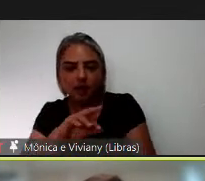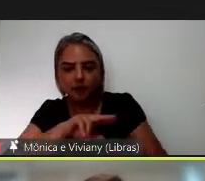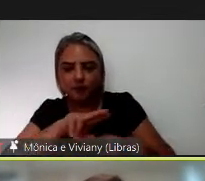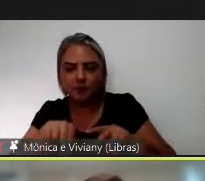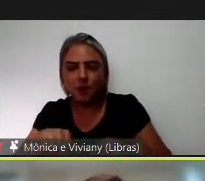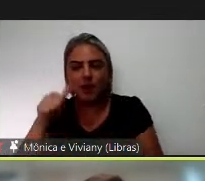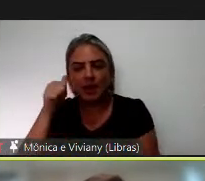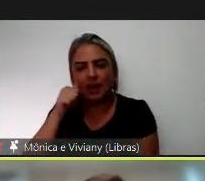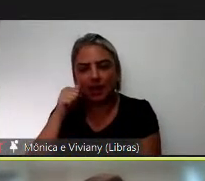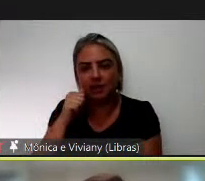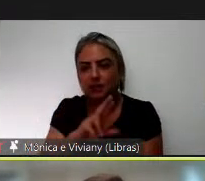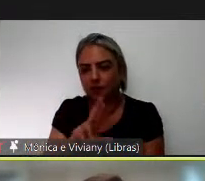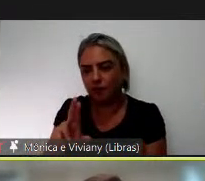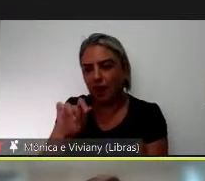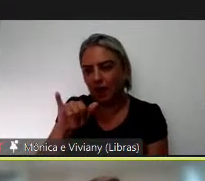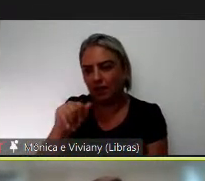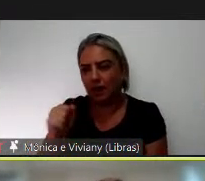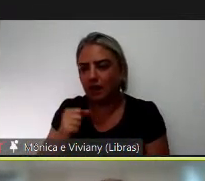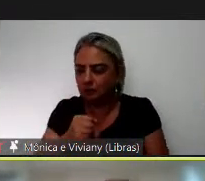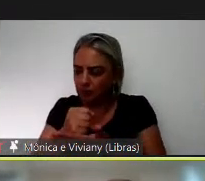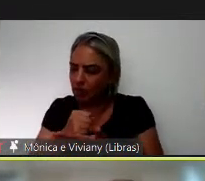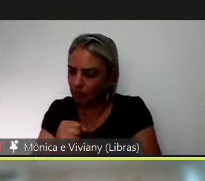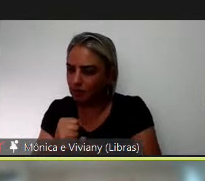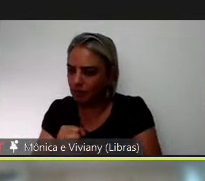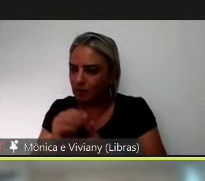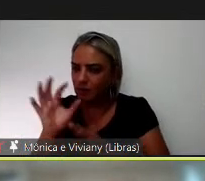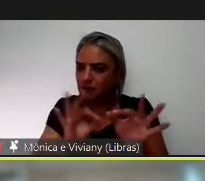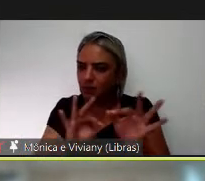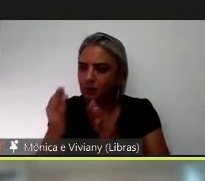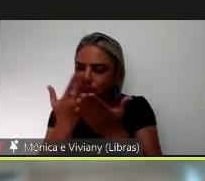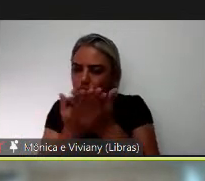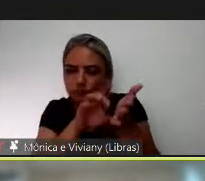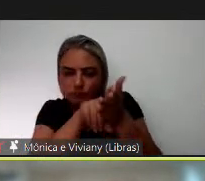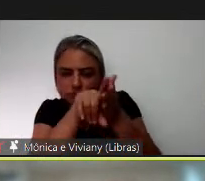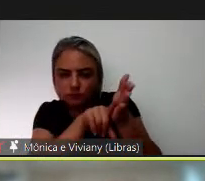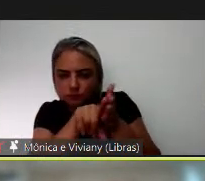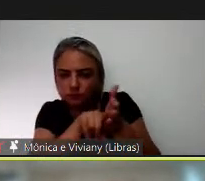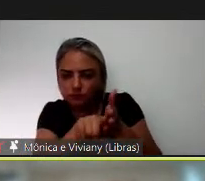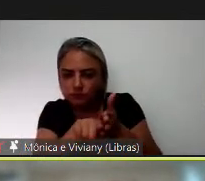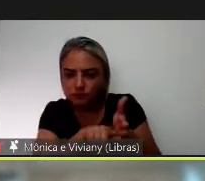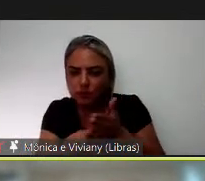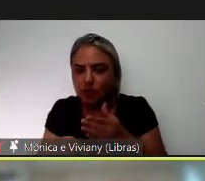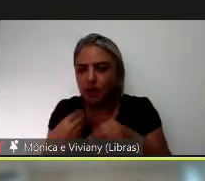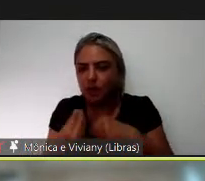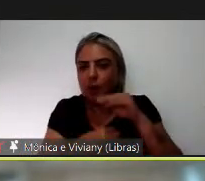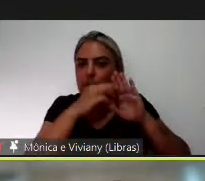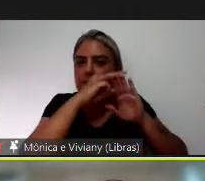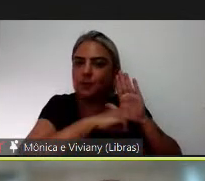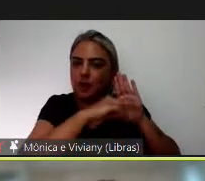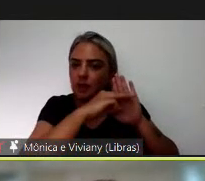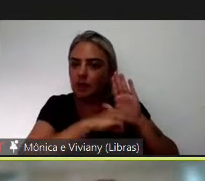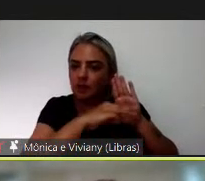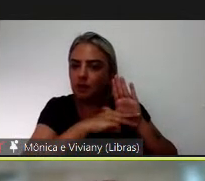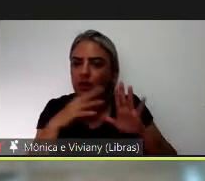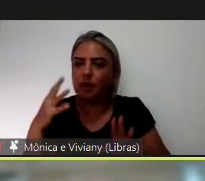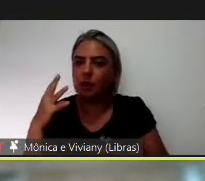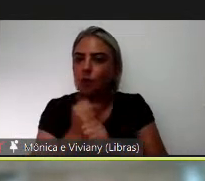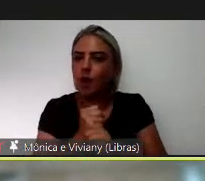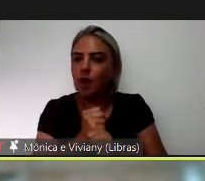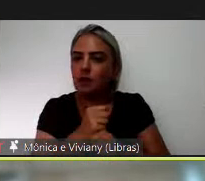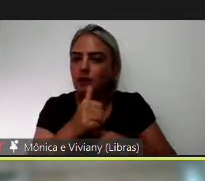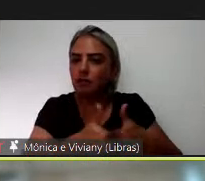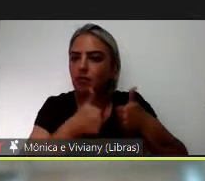it's made by several women that support us in this making material.